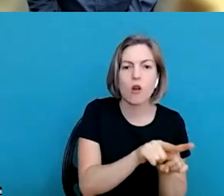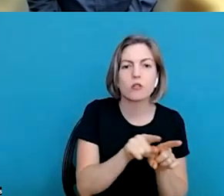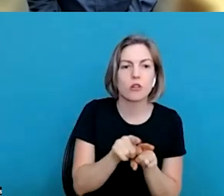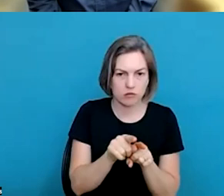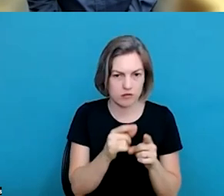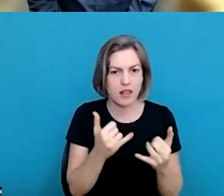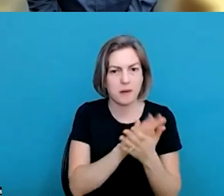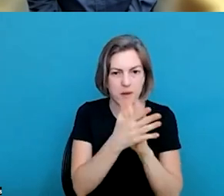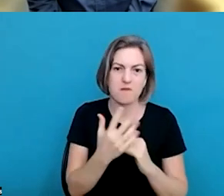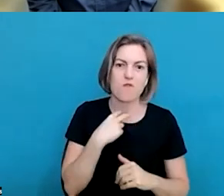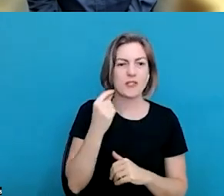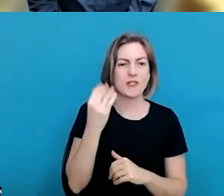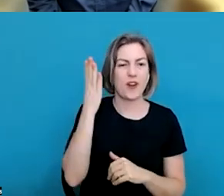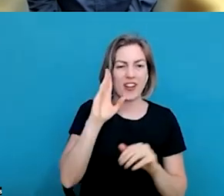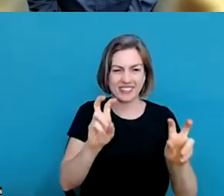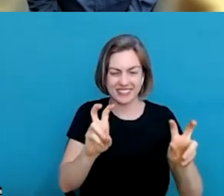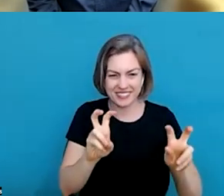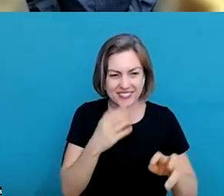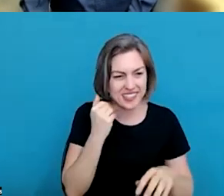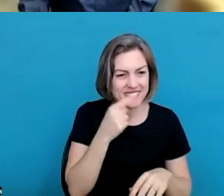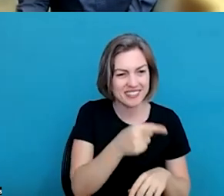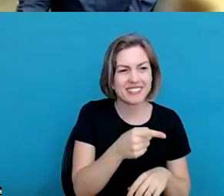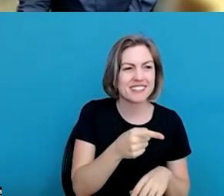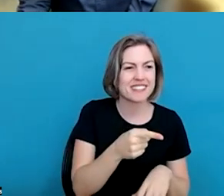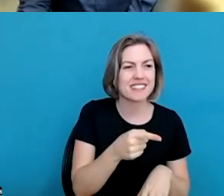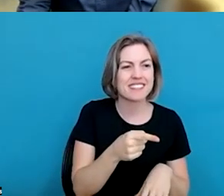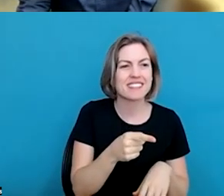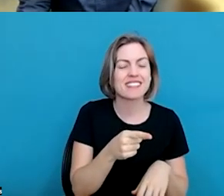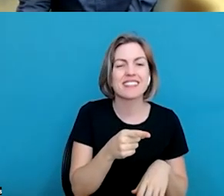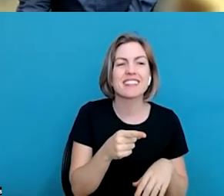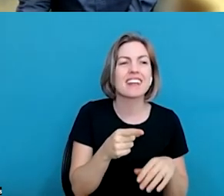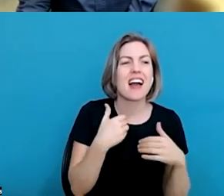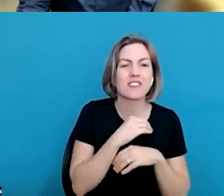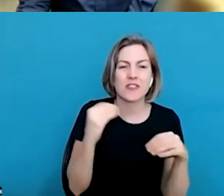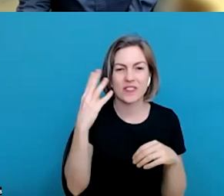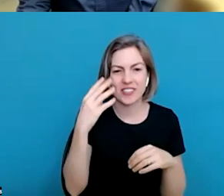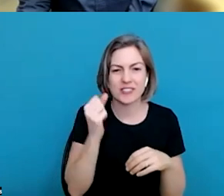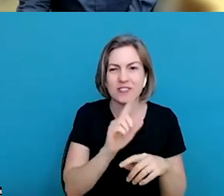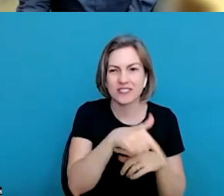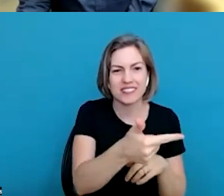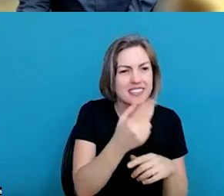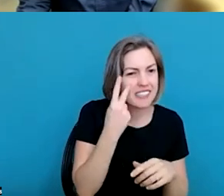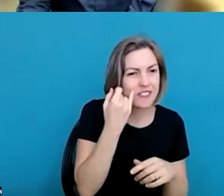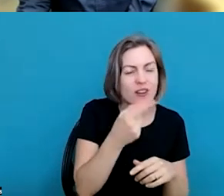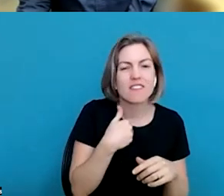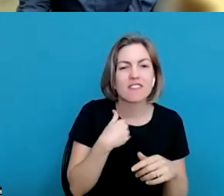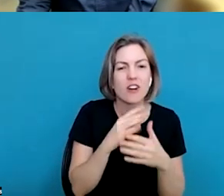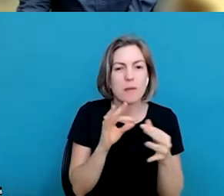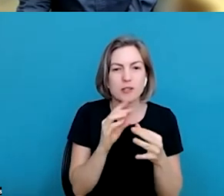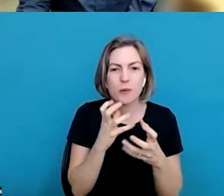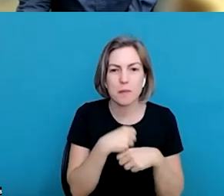become the voice of God, because we had to turn your camera off. So let me toss to you and see if you had some comments you wanted to make